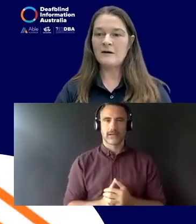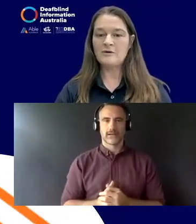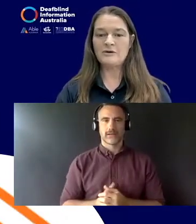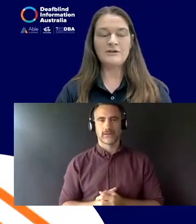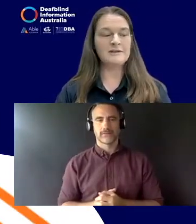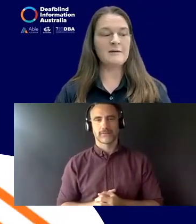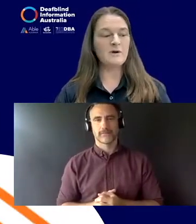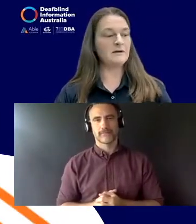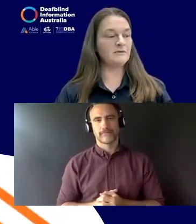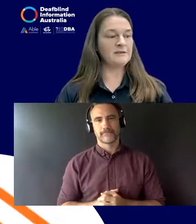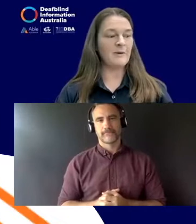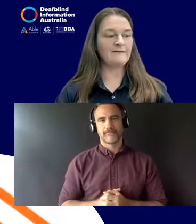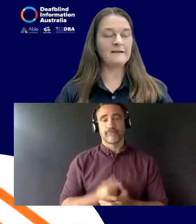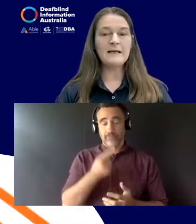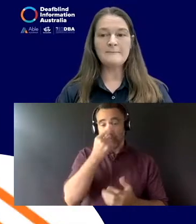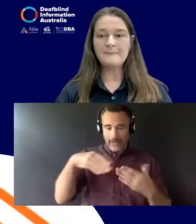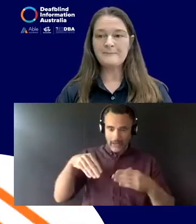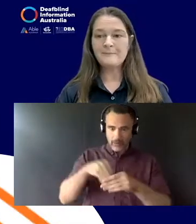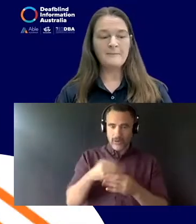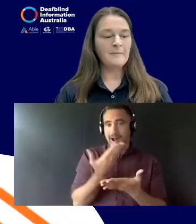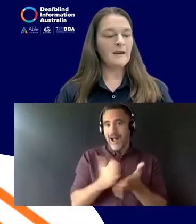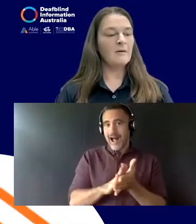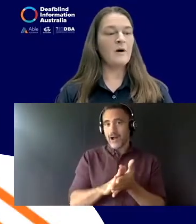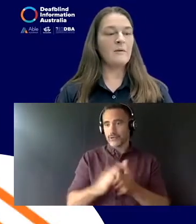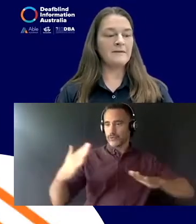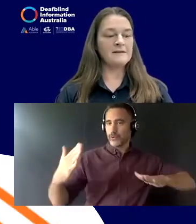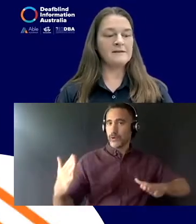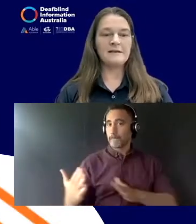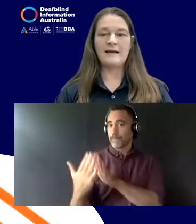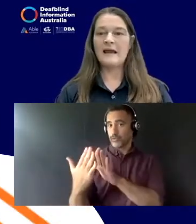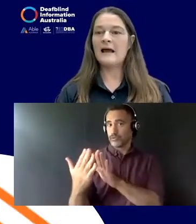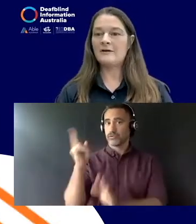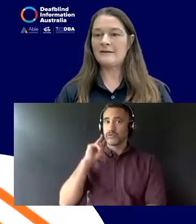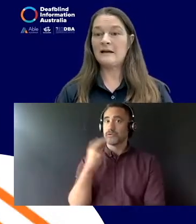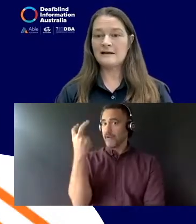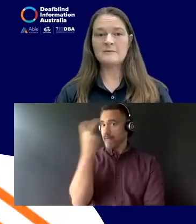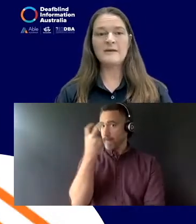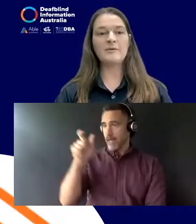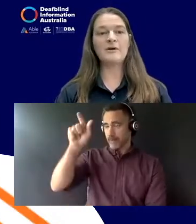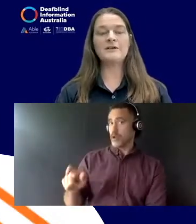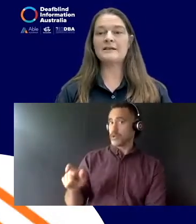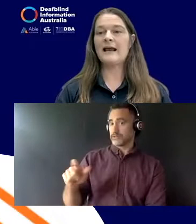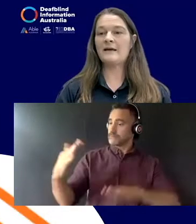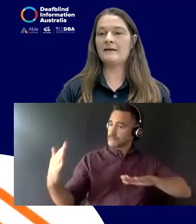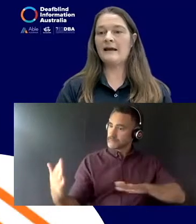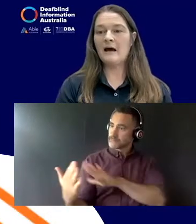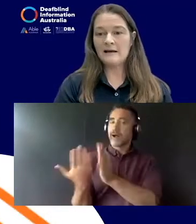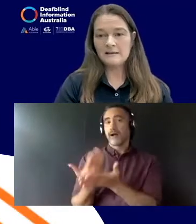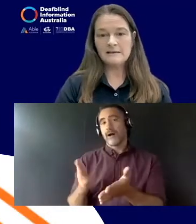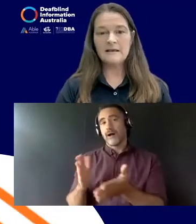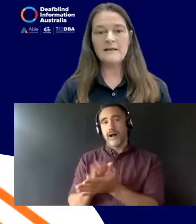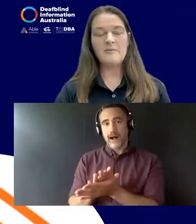to approach someone respectfully and what methods how do they like to be approached and how do they